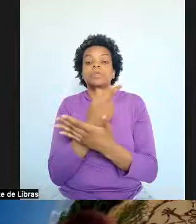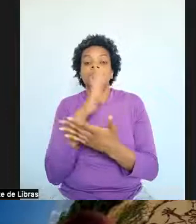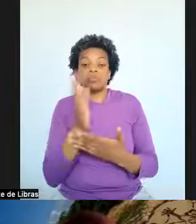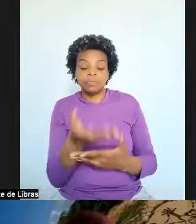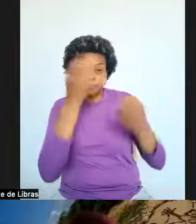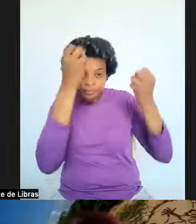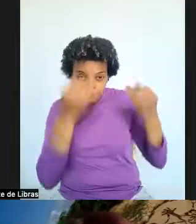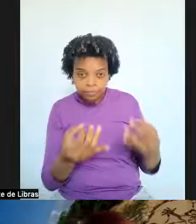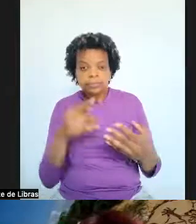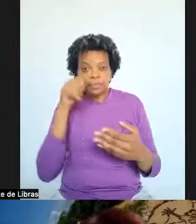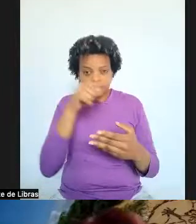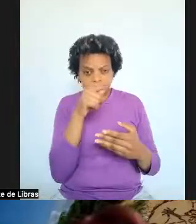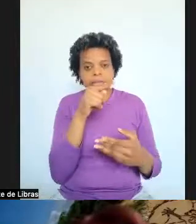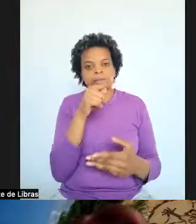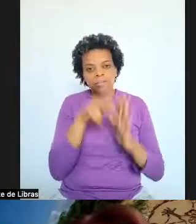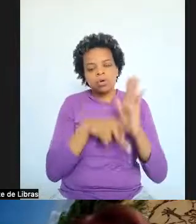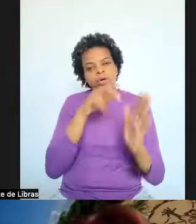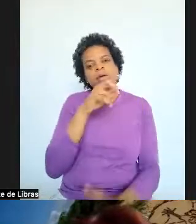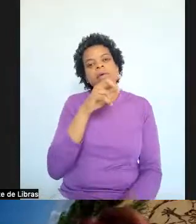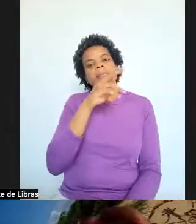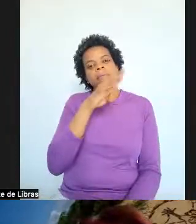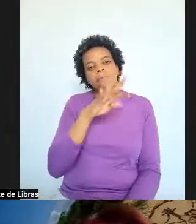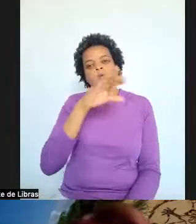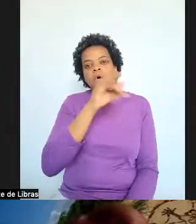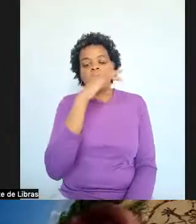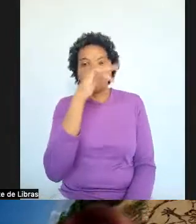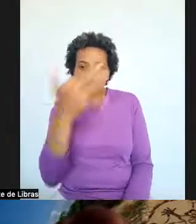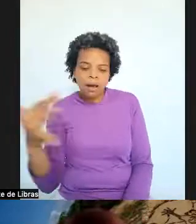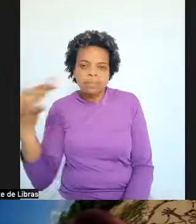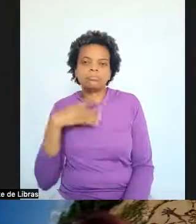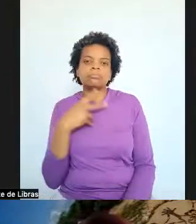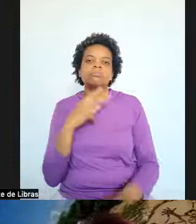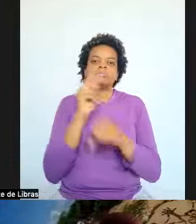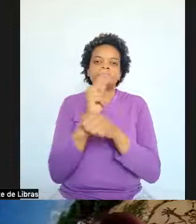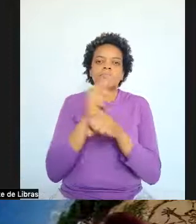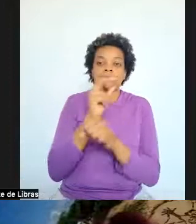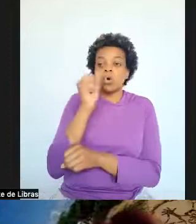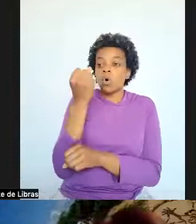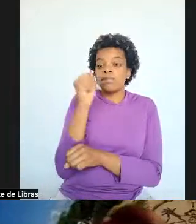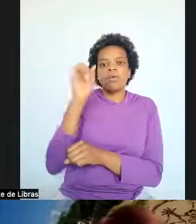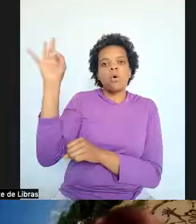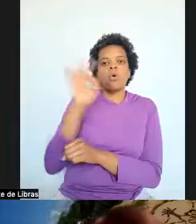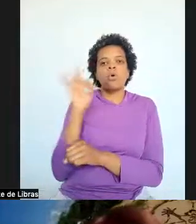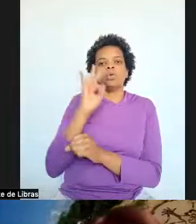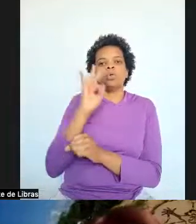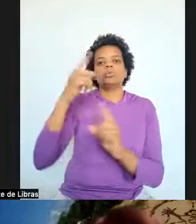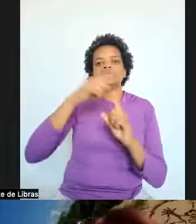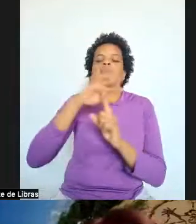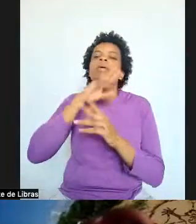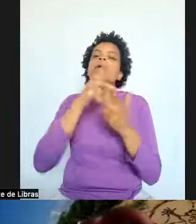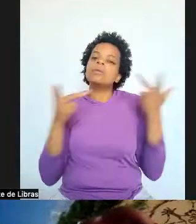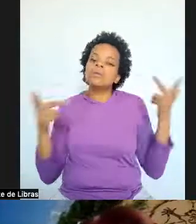cohort that is being evaluated. So like Gregorio mentioned, the Biomar Network protected during the last cycles 88